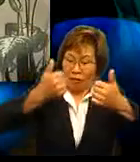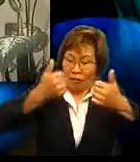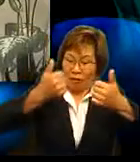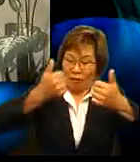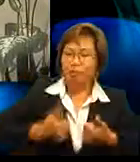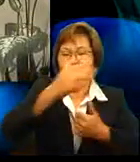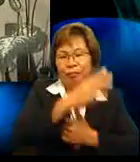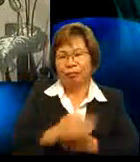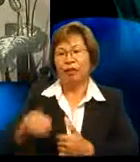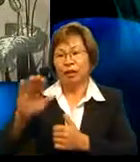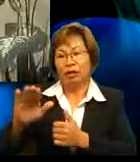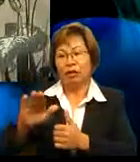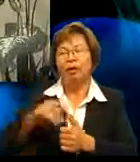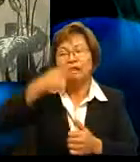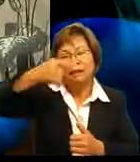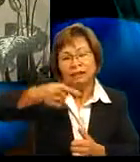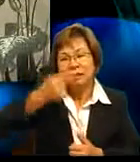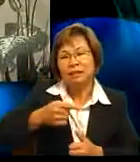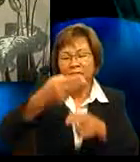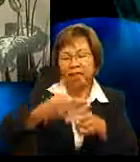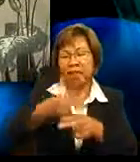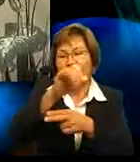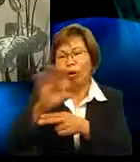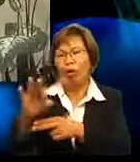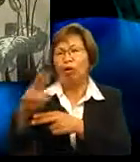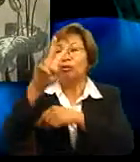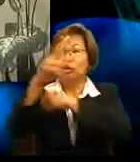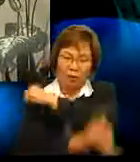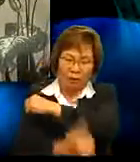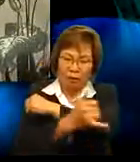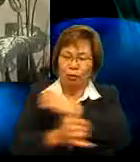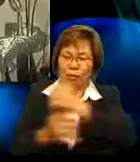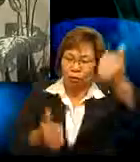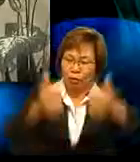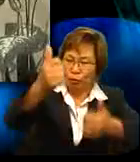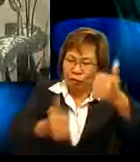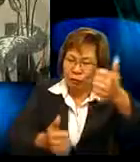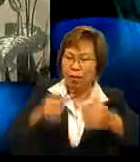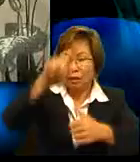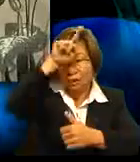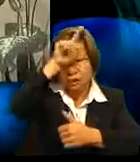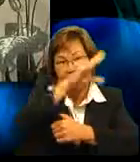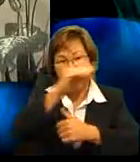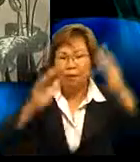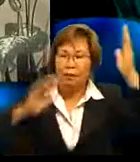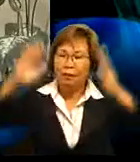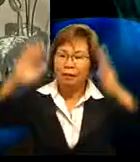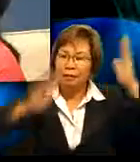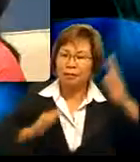Fitri, and you also have mentioned the names of two countries, which are Germany and